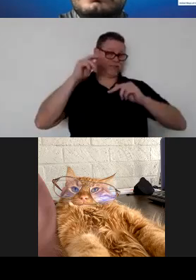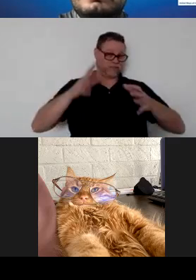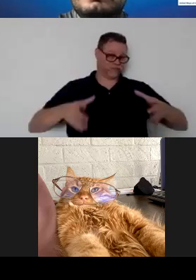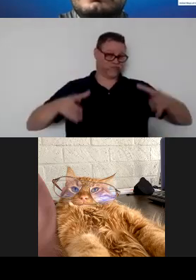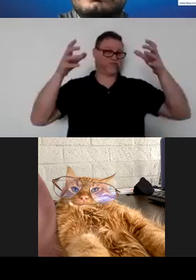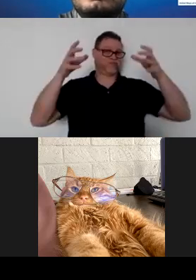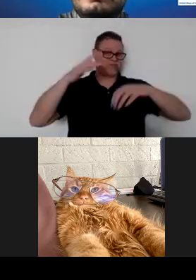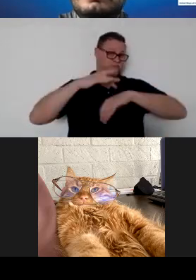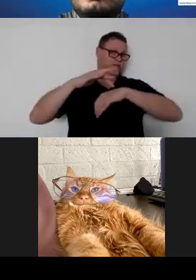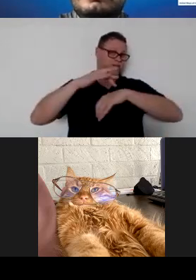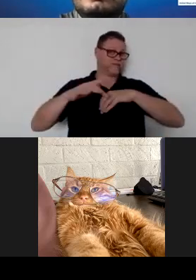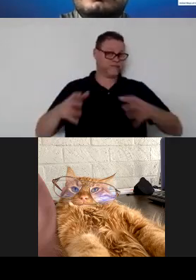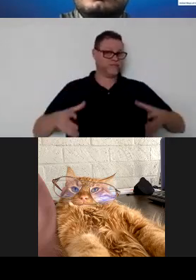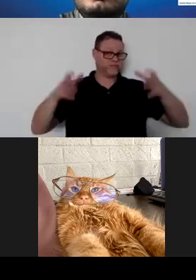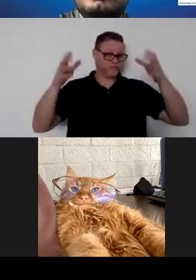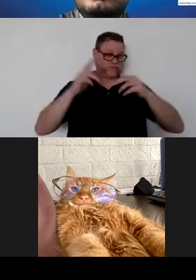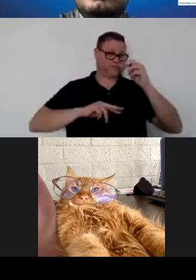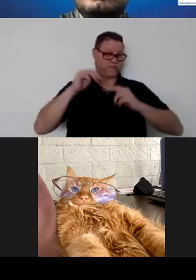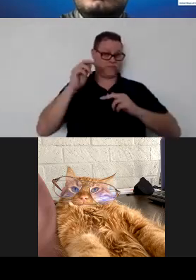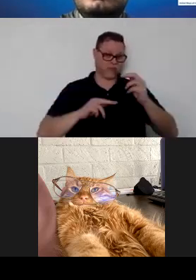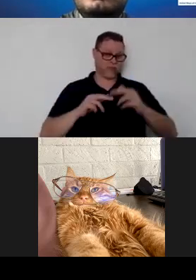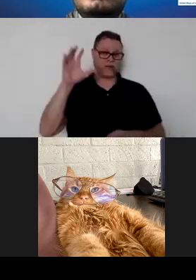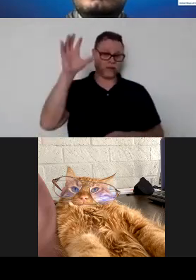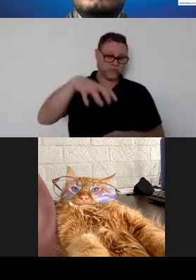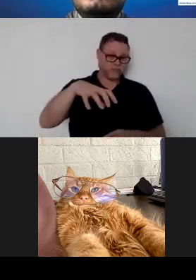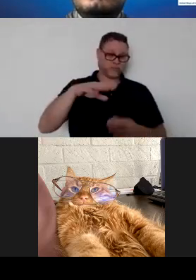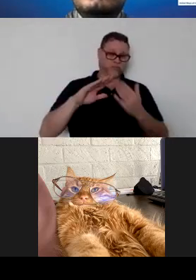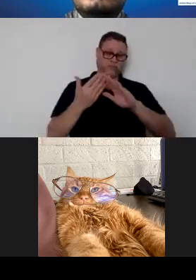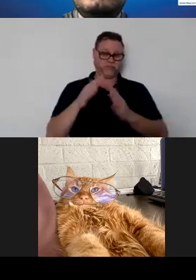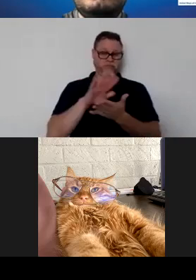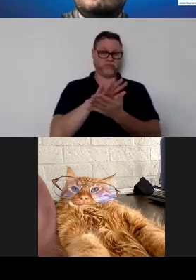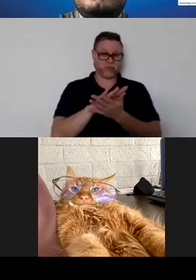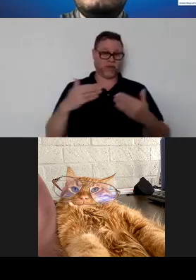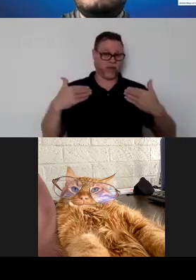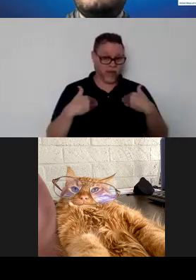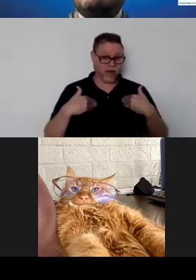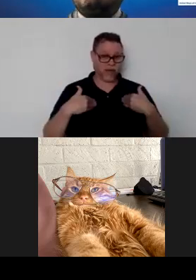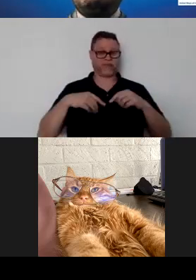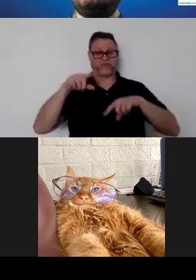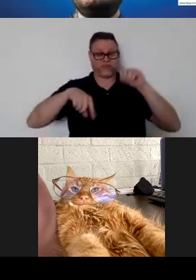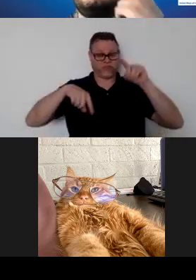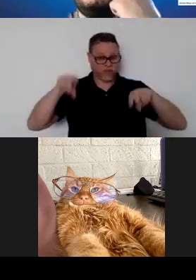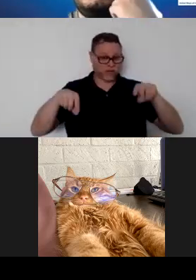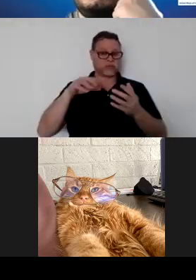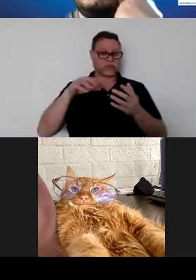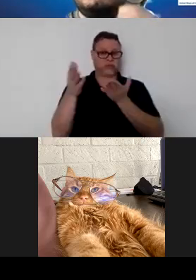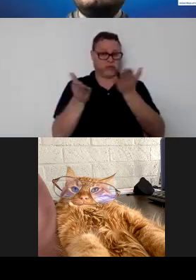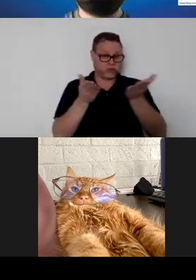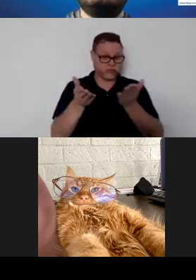space. I'm thinking if we're looking at a community school to have these various services